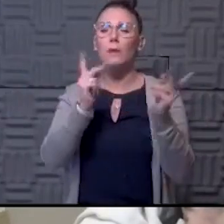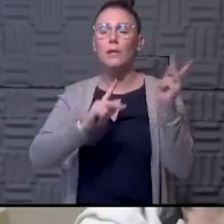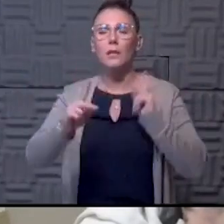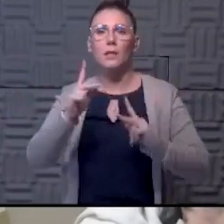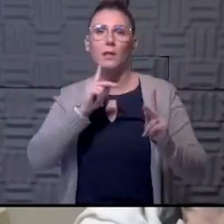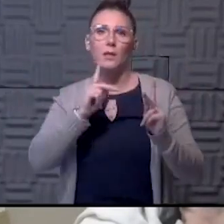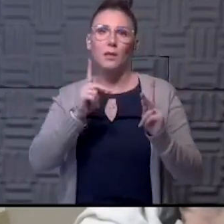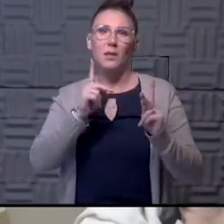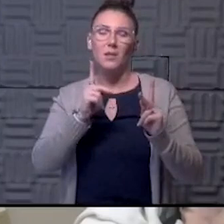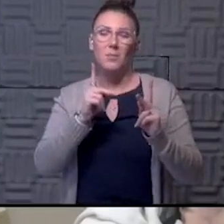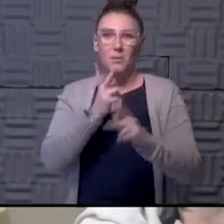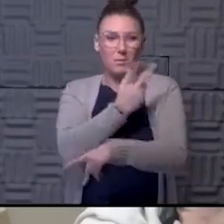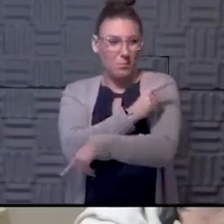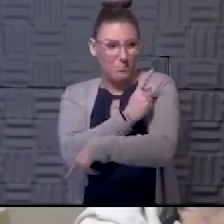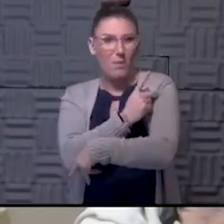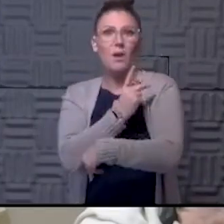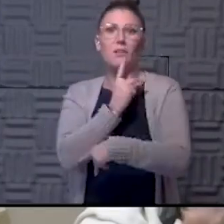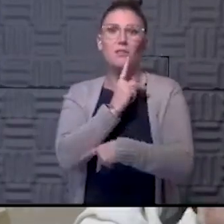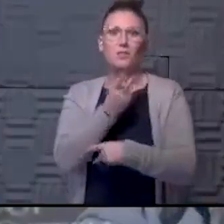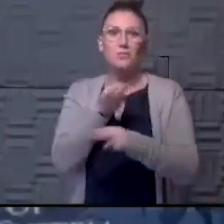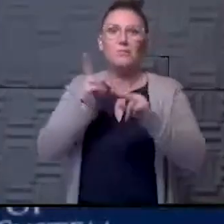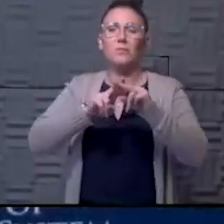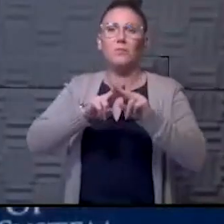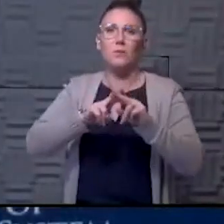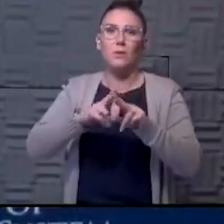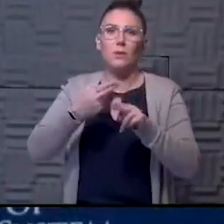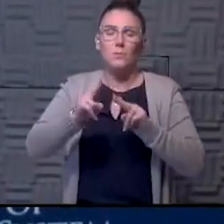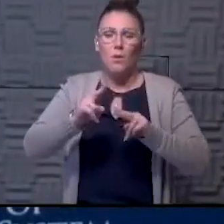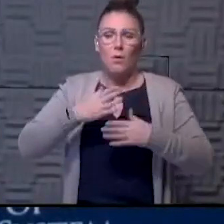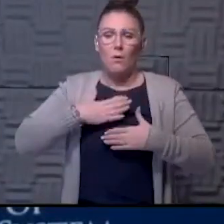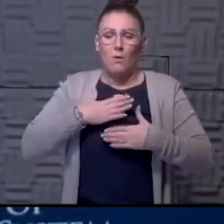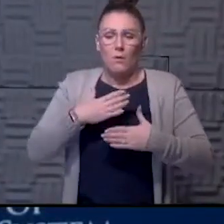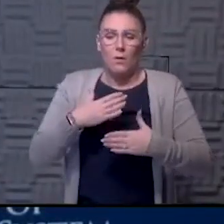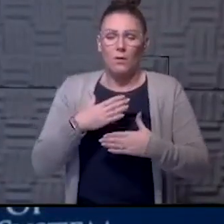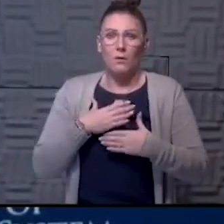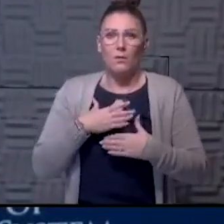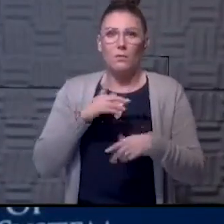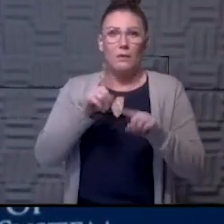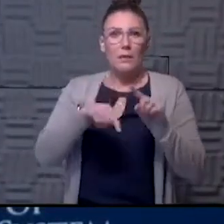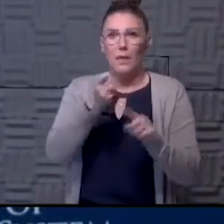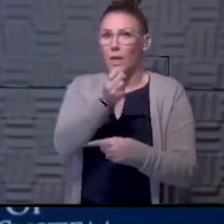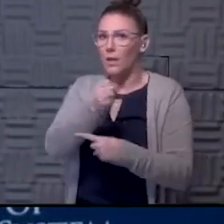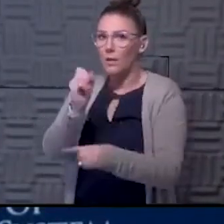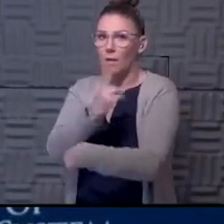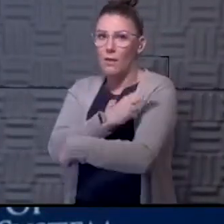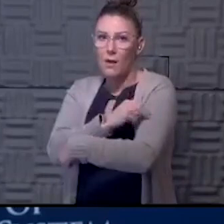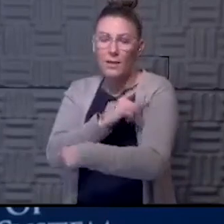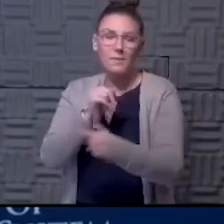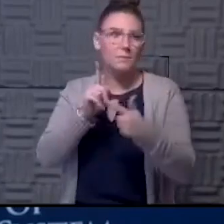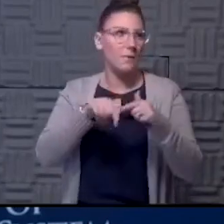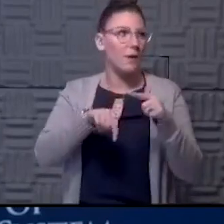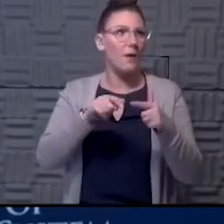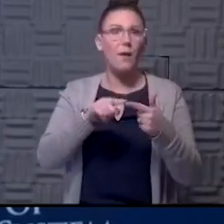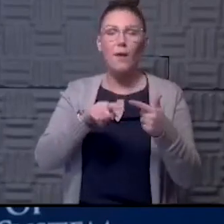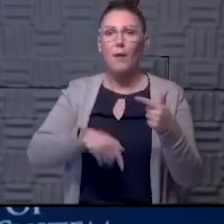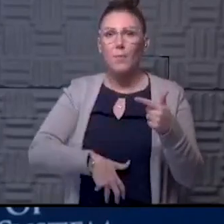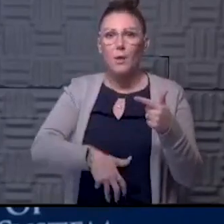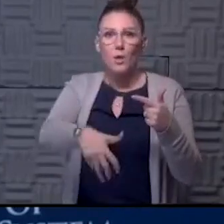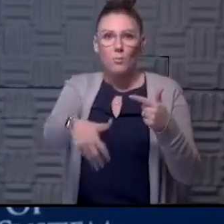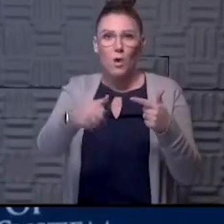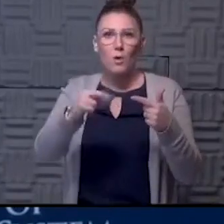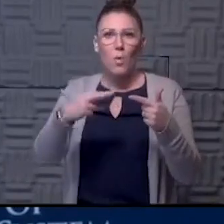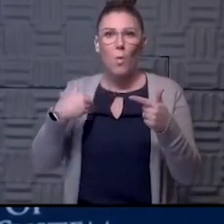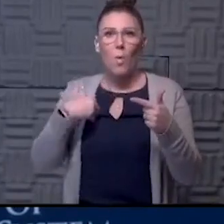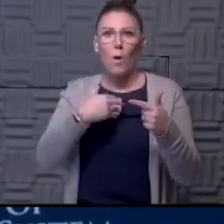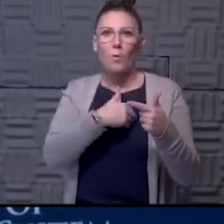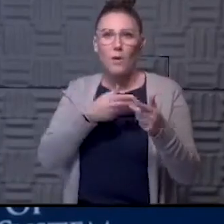shortness of breath. They can't be hospitalized. I think we've talked about that. They can't be pregnant or breastfeeding. And also they